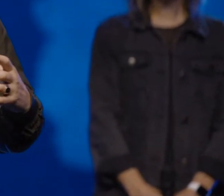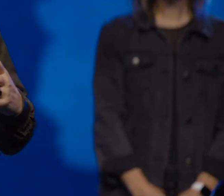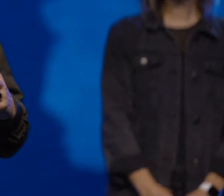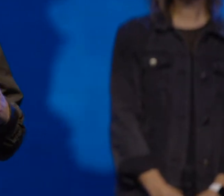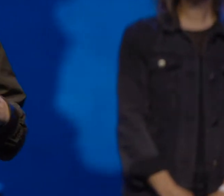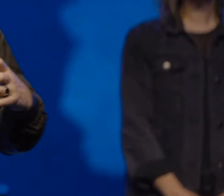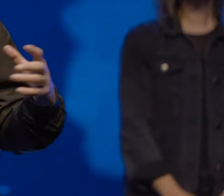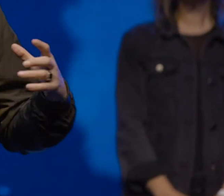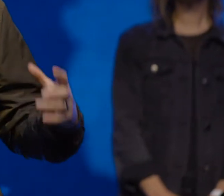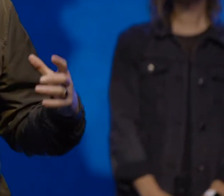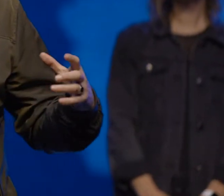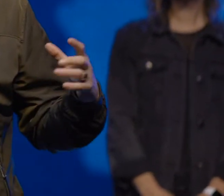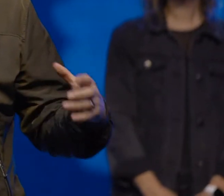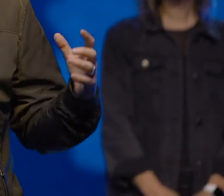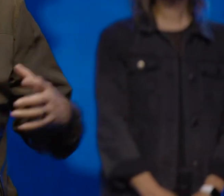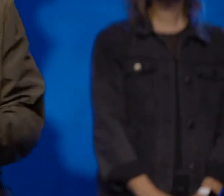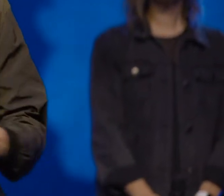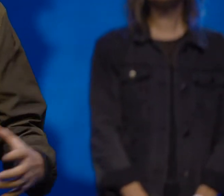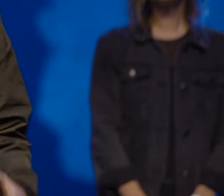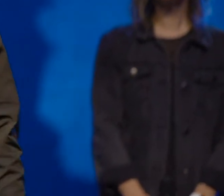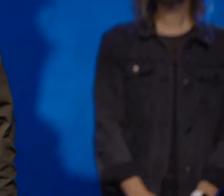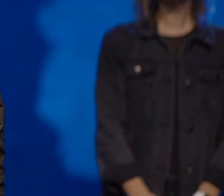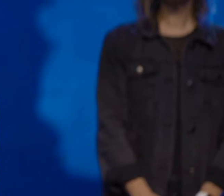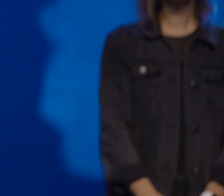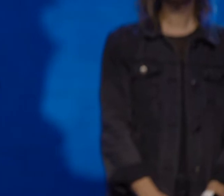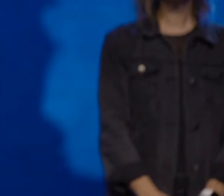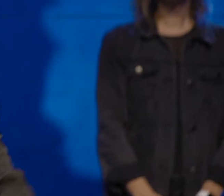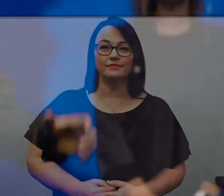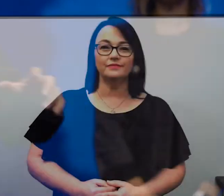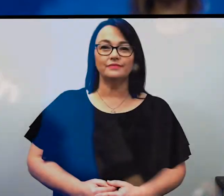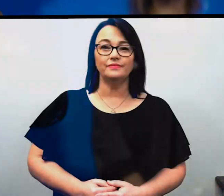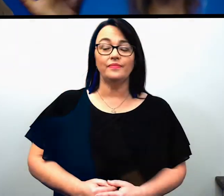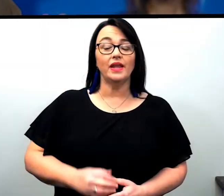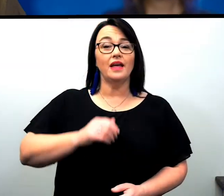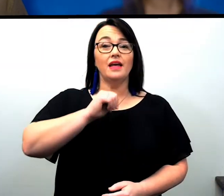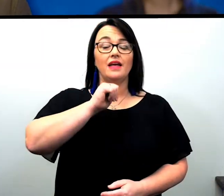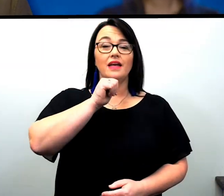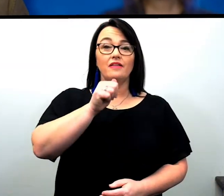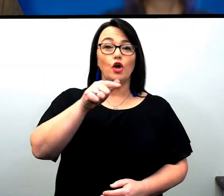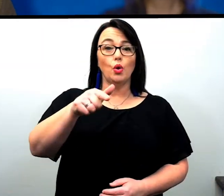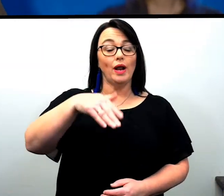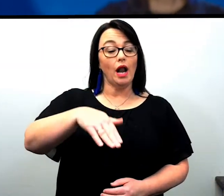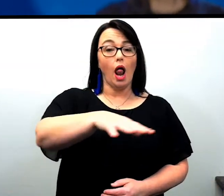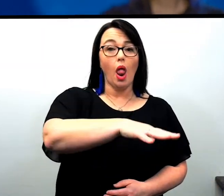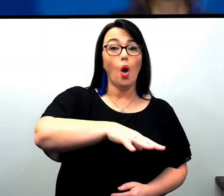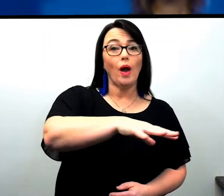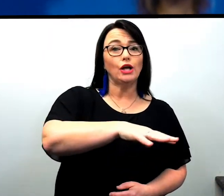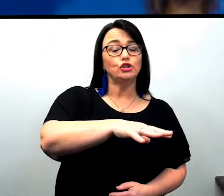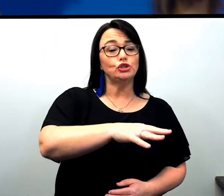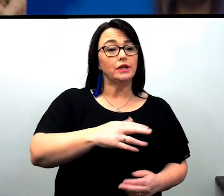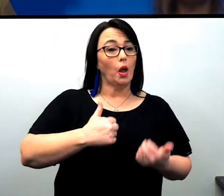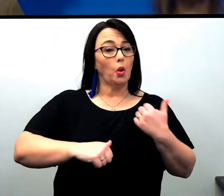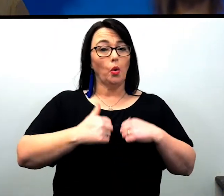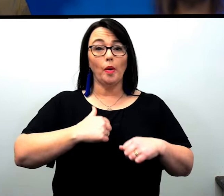out how we can put on more gatherings of 100 people. But if you're in a location where Equippers isn't, don't